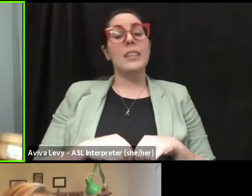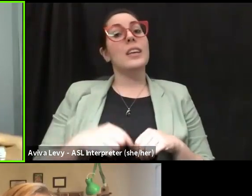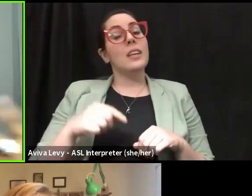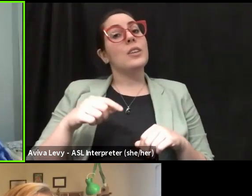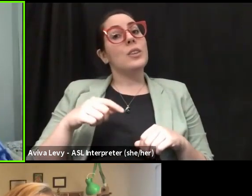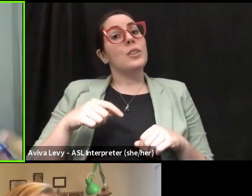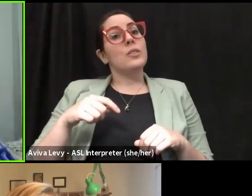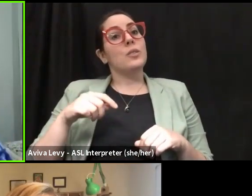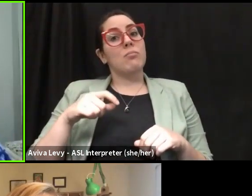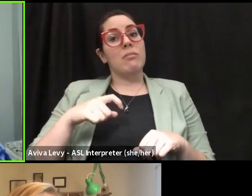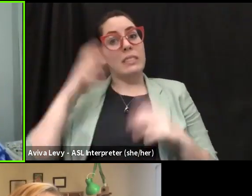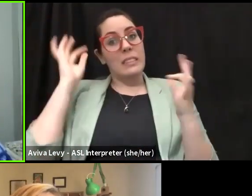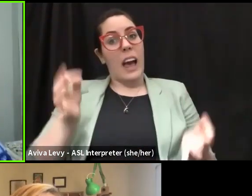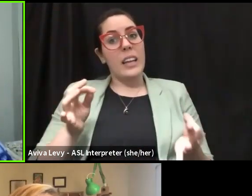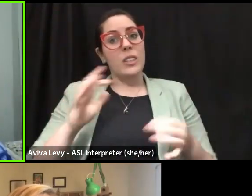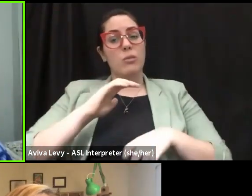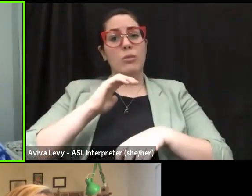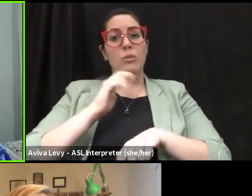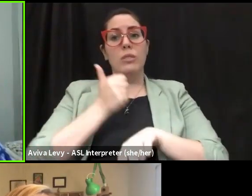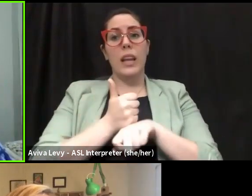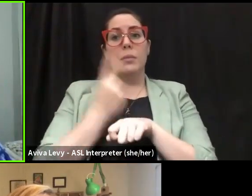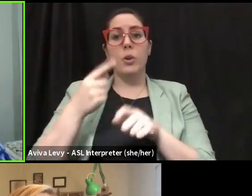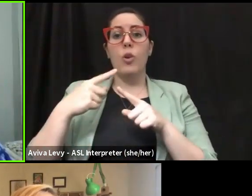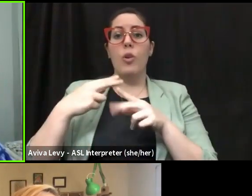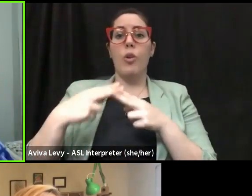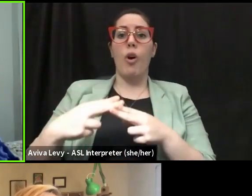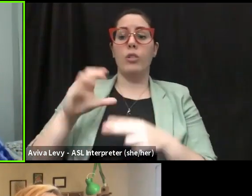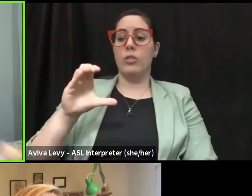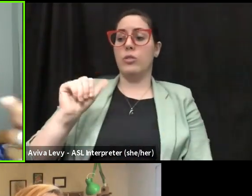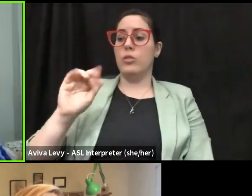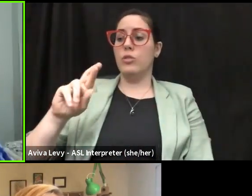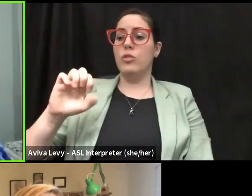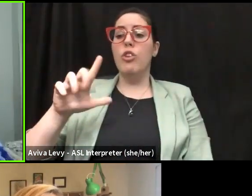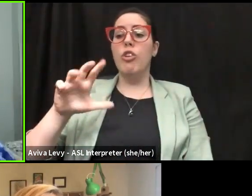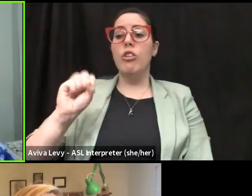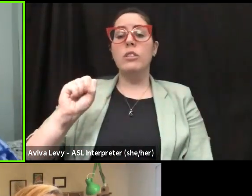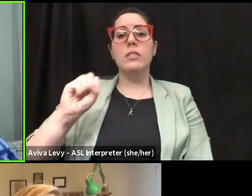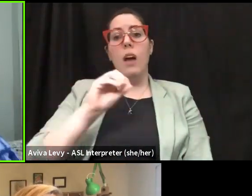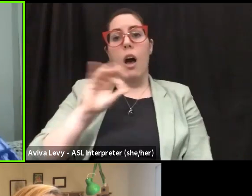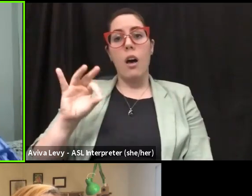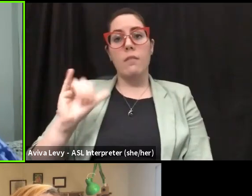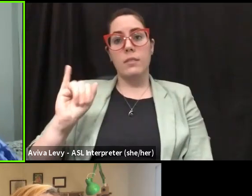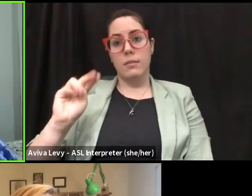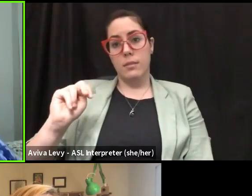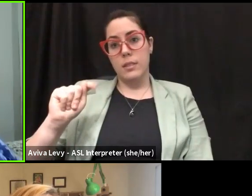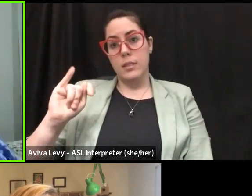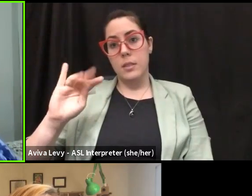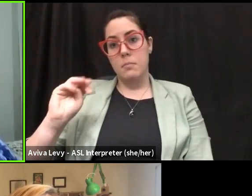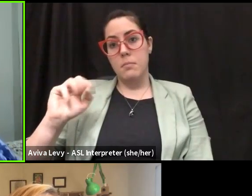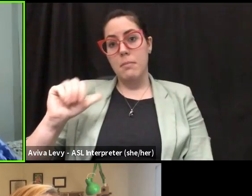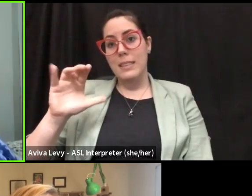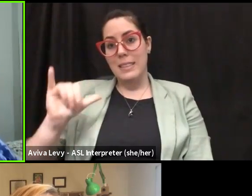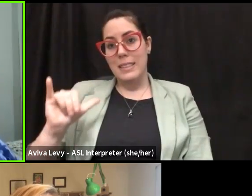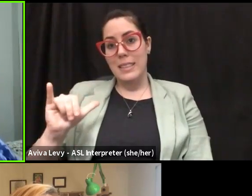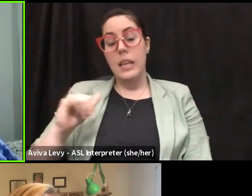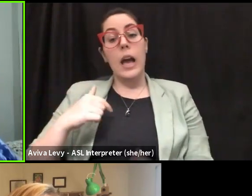called Circles of Intimacy that I developed while I was working with actors that I